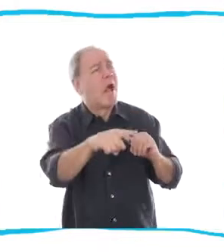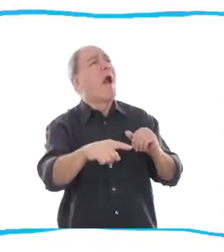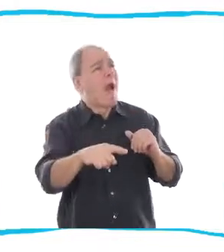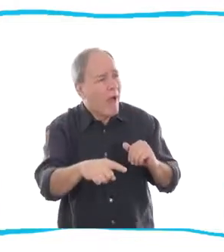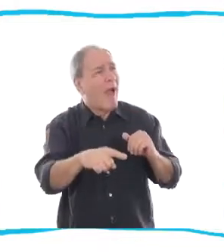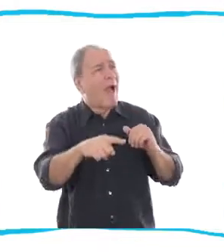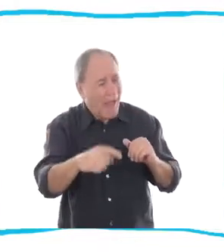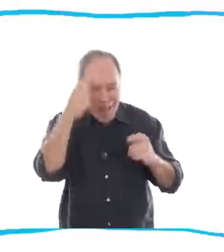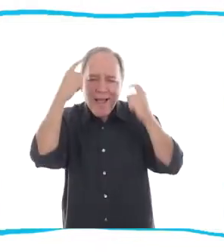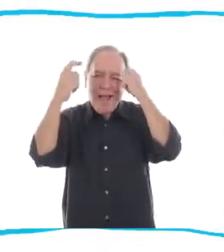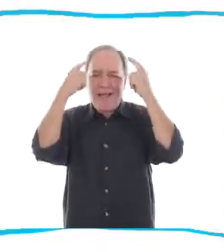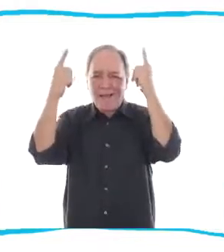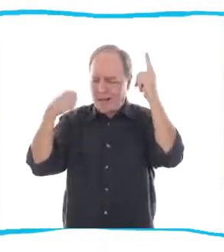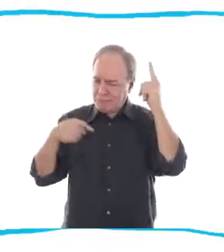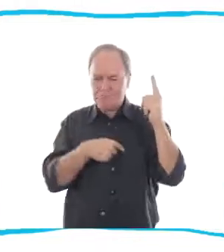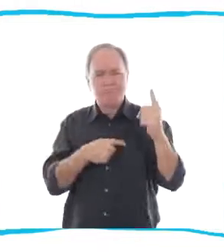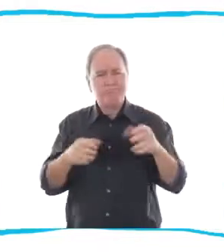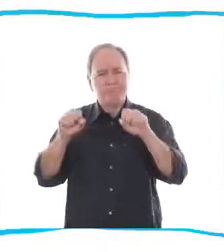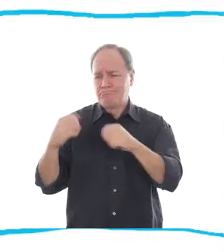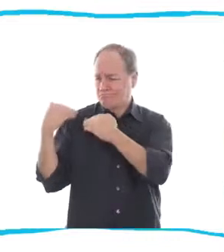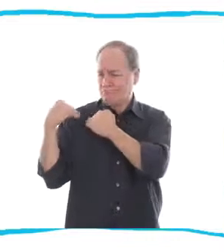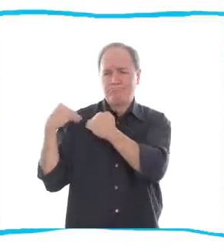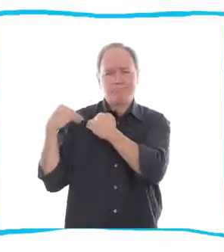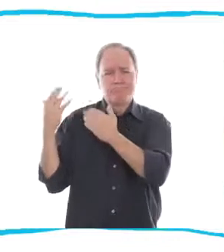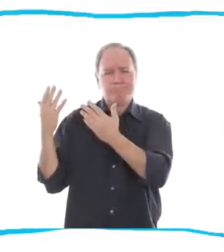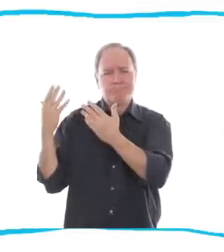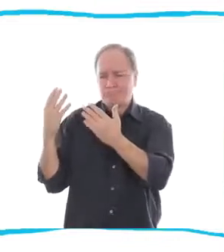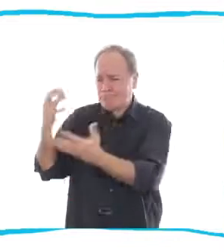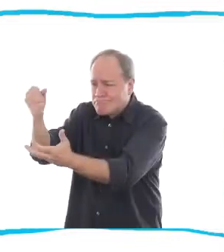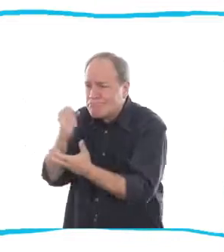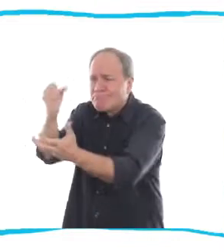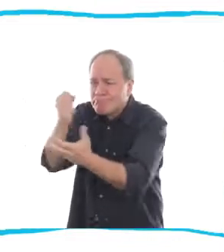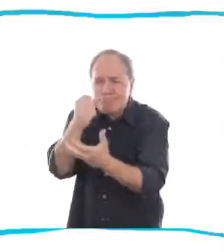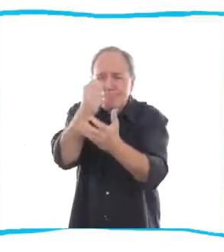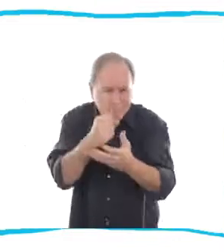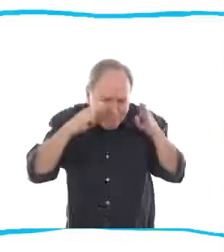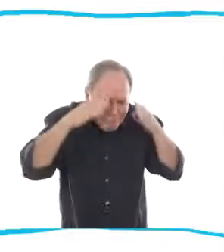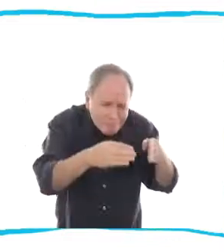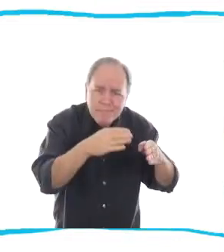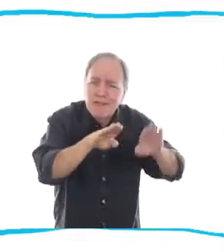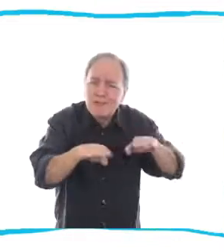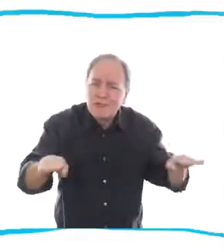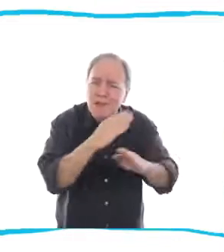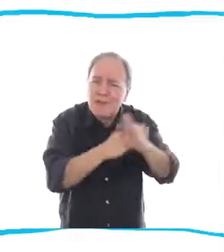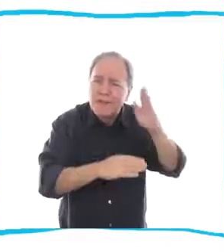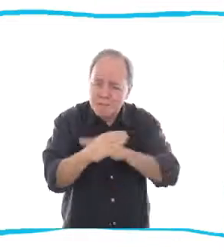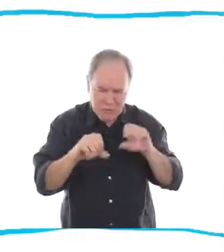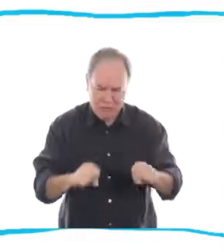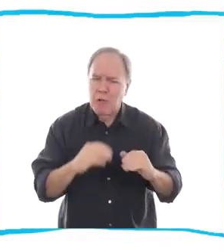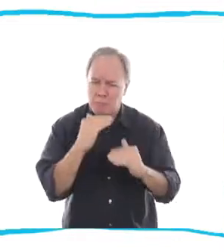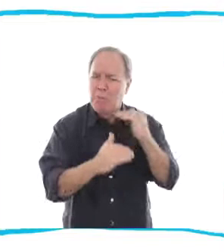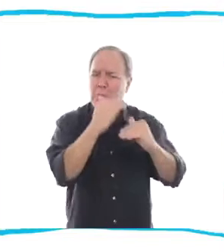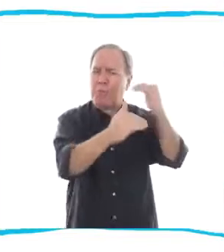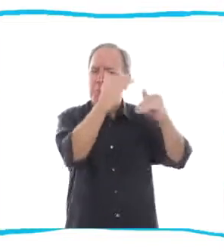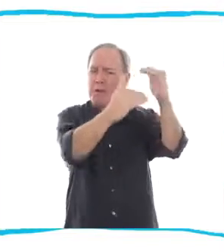of children with disabilities, it gives us all an opportunity to do an even better job on our fundraising efforts in this